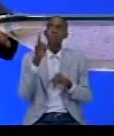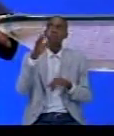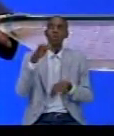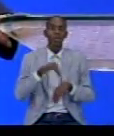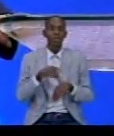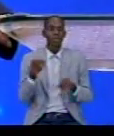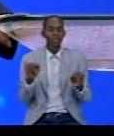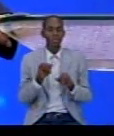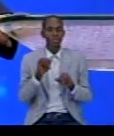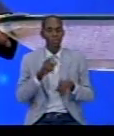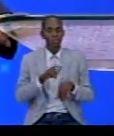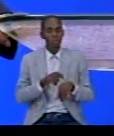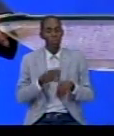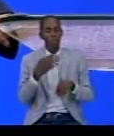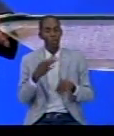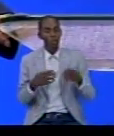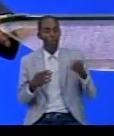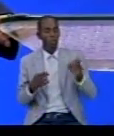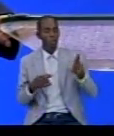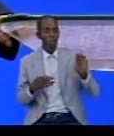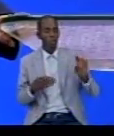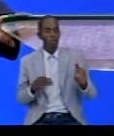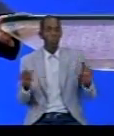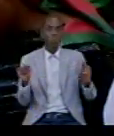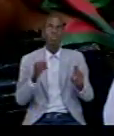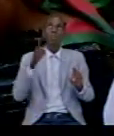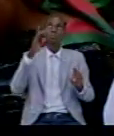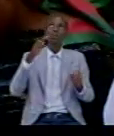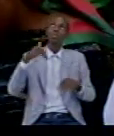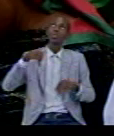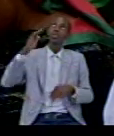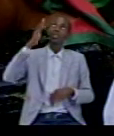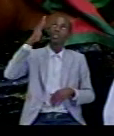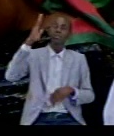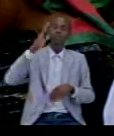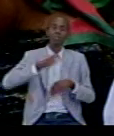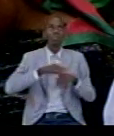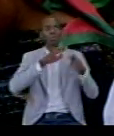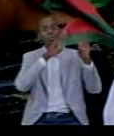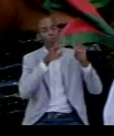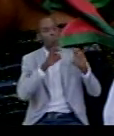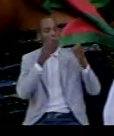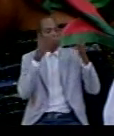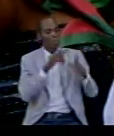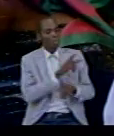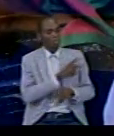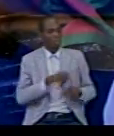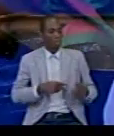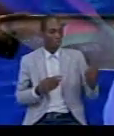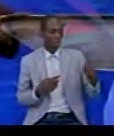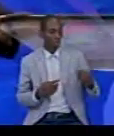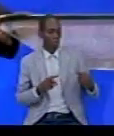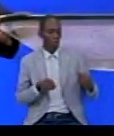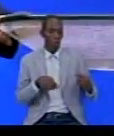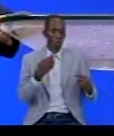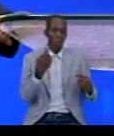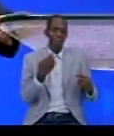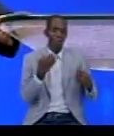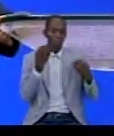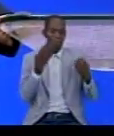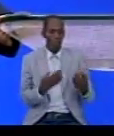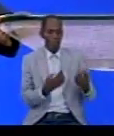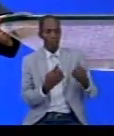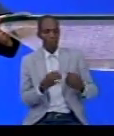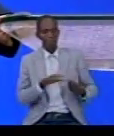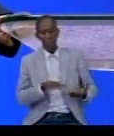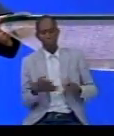is still the same God on the throne. They come, they go. They come, they perish. They